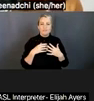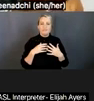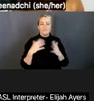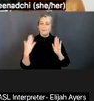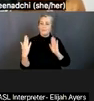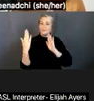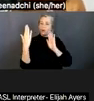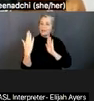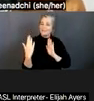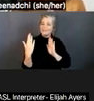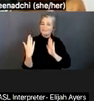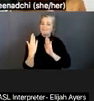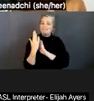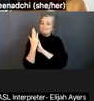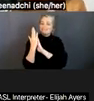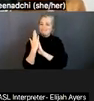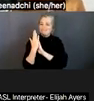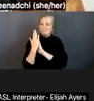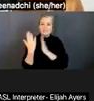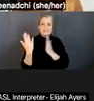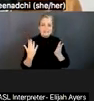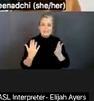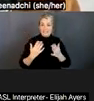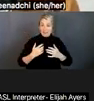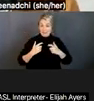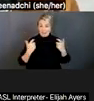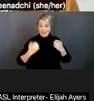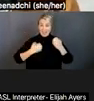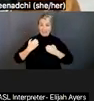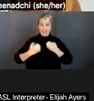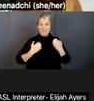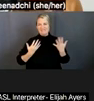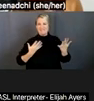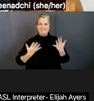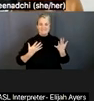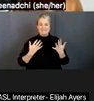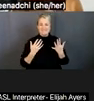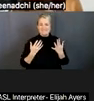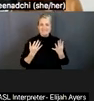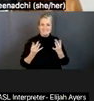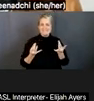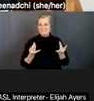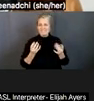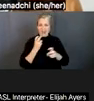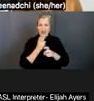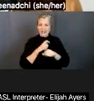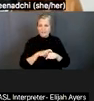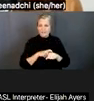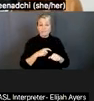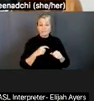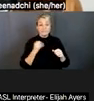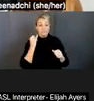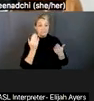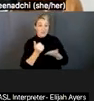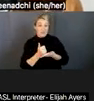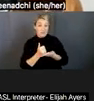have a hard time with big emotions. So one of the things that can be helpful with the fast fixer